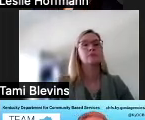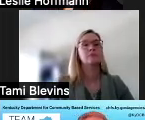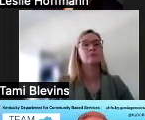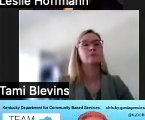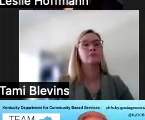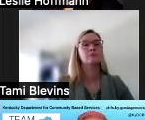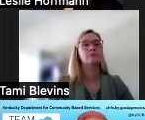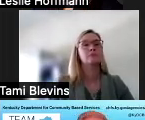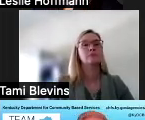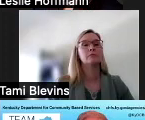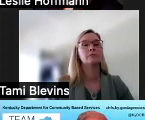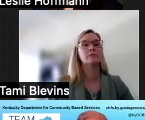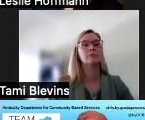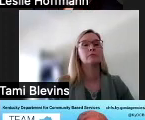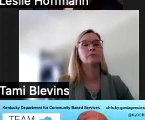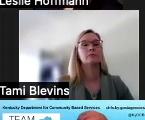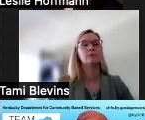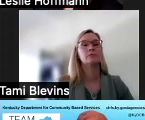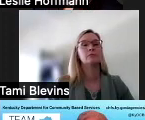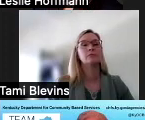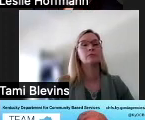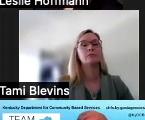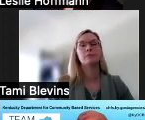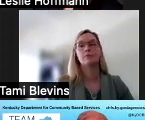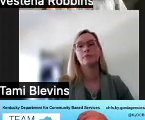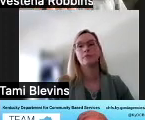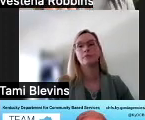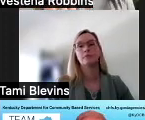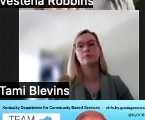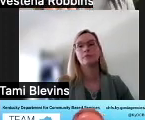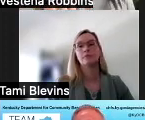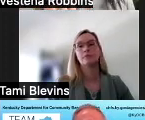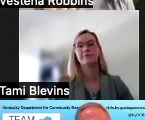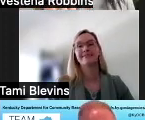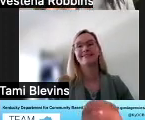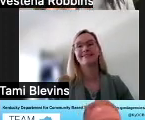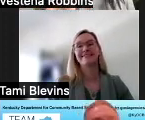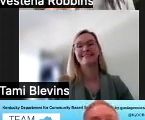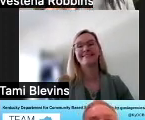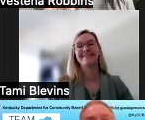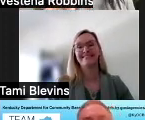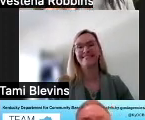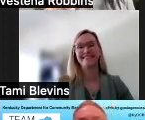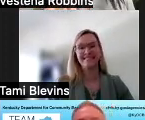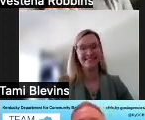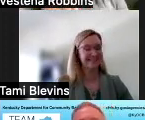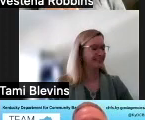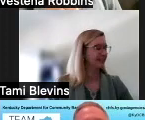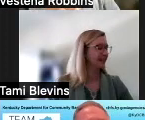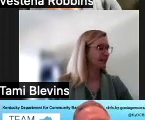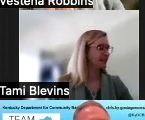And Beth, that's probably you to take us home. Or Tina? I think it's me, Dr. Lohr.